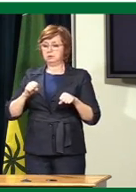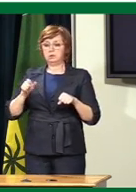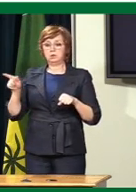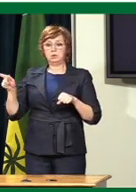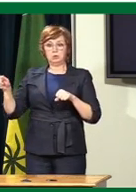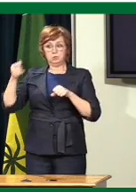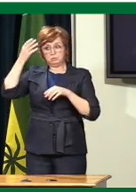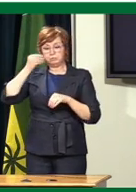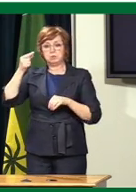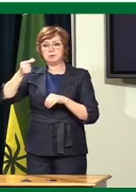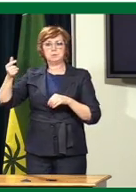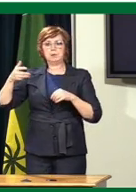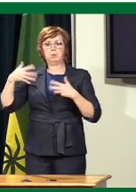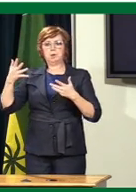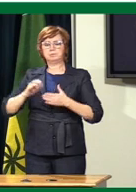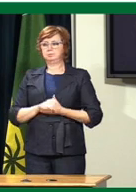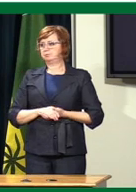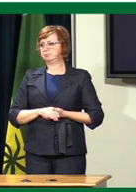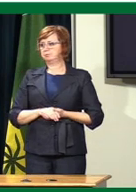have you been taking to the government?